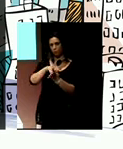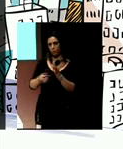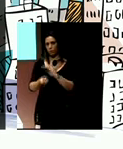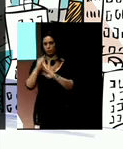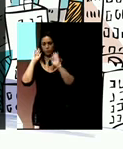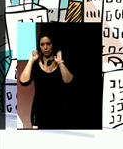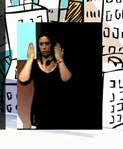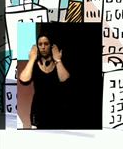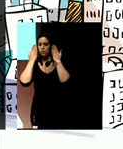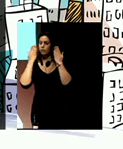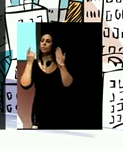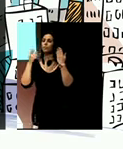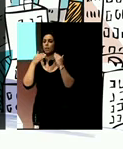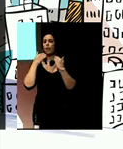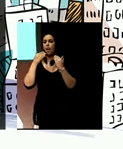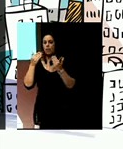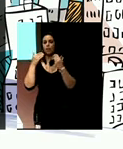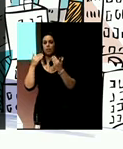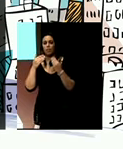to celebrate the Congress here.